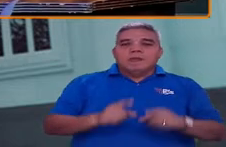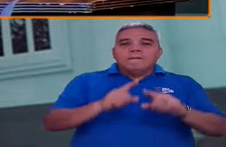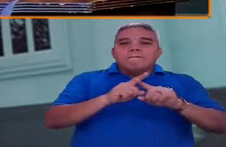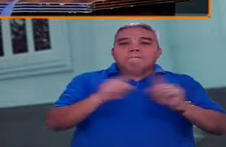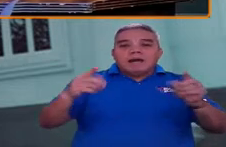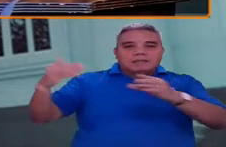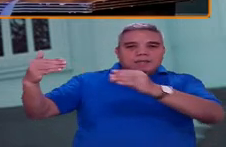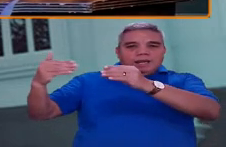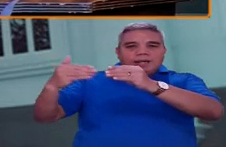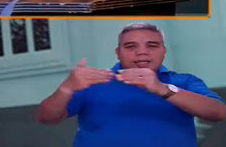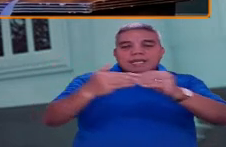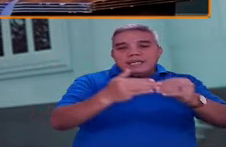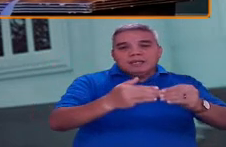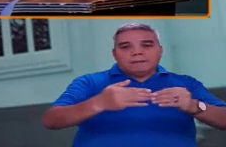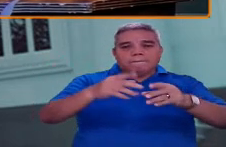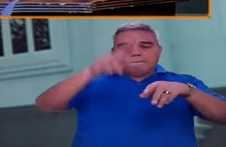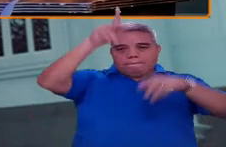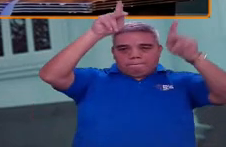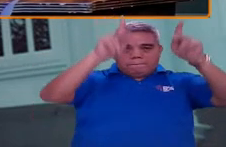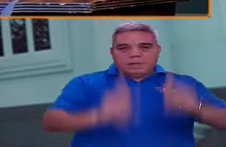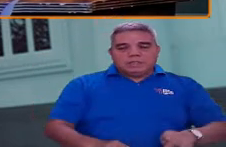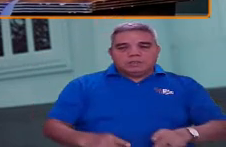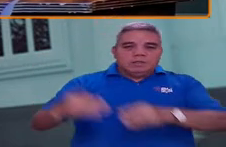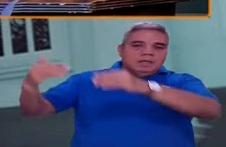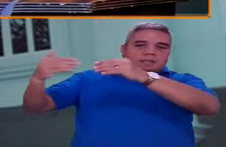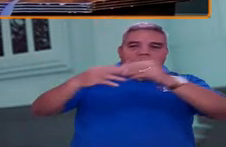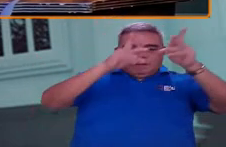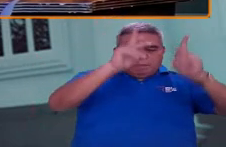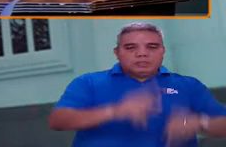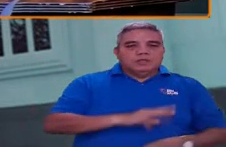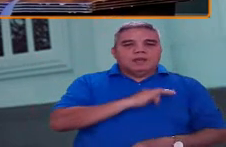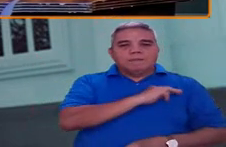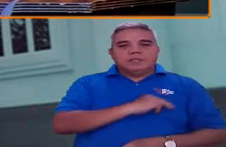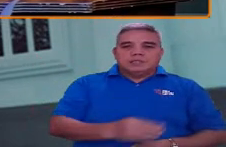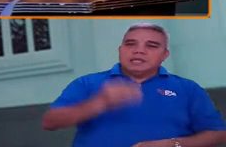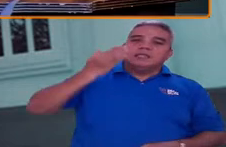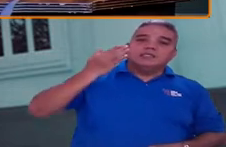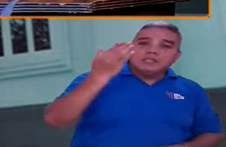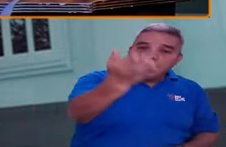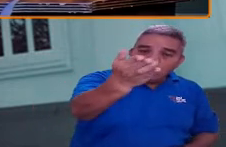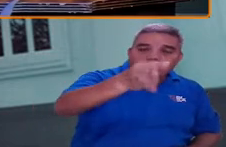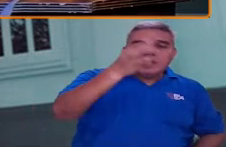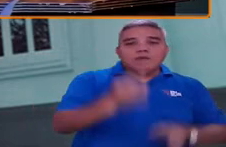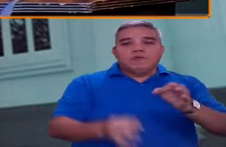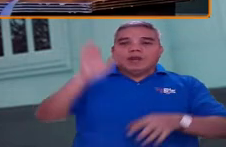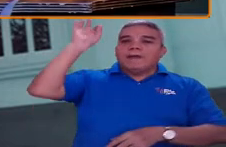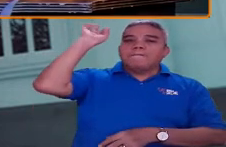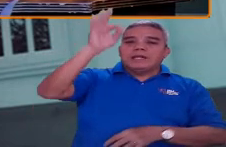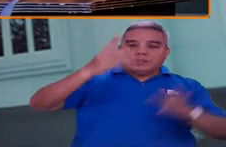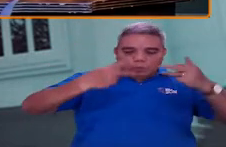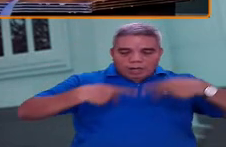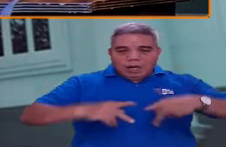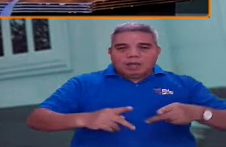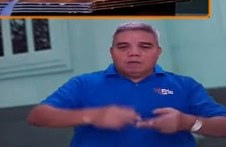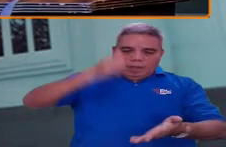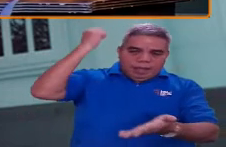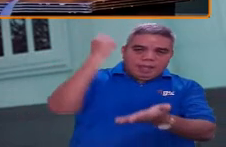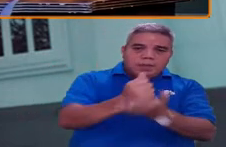But the leading person, the person leading the mission ministry is you. If you're a pastor today, say aloud, amen.